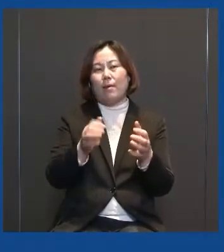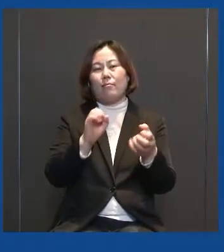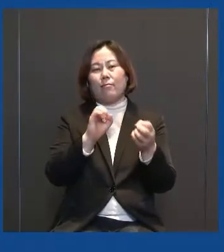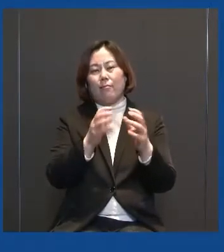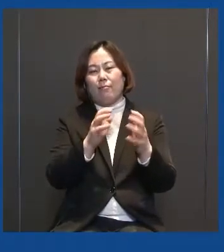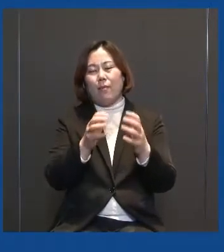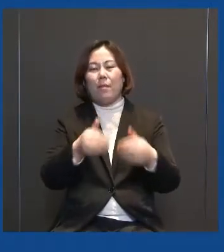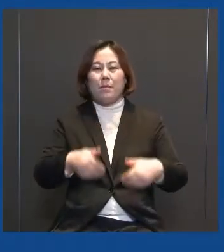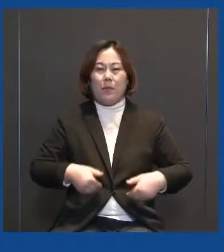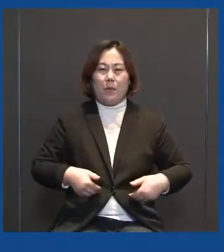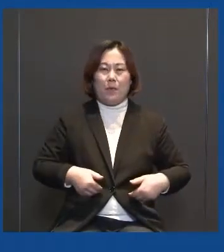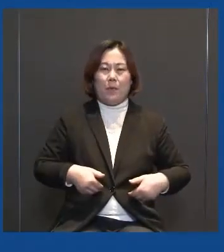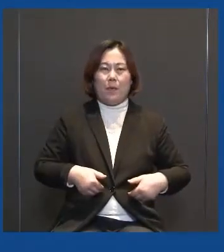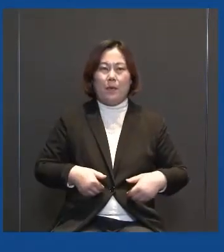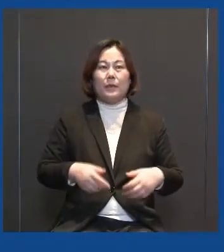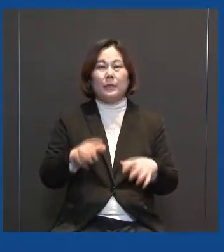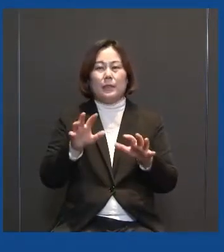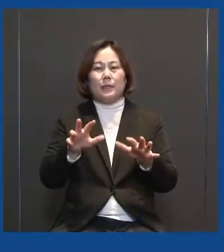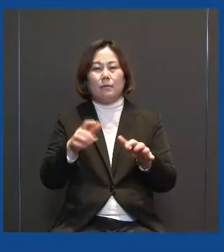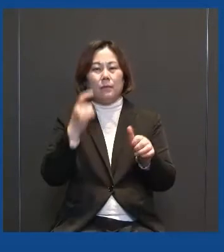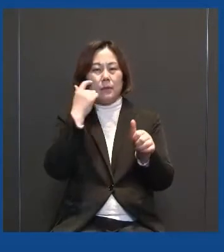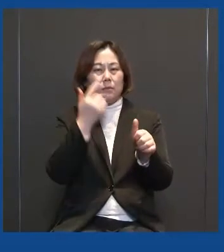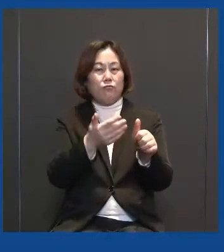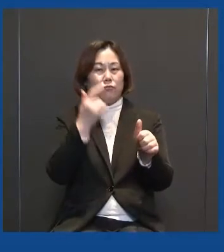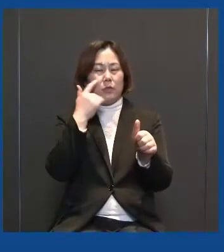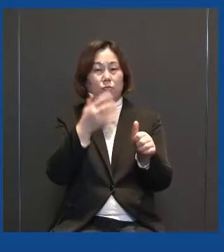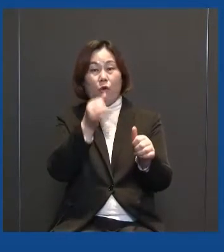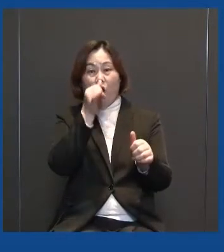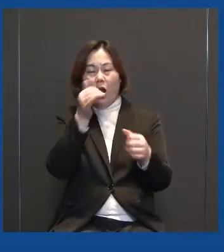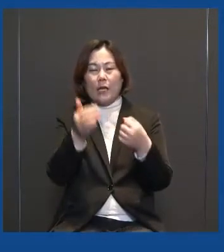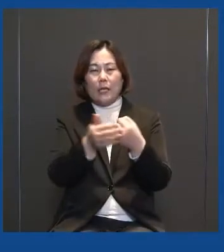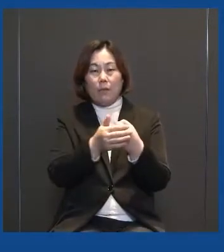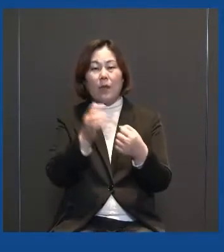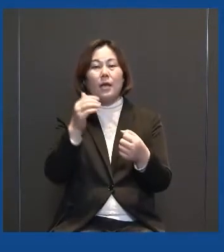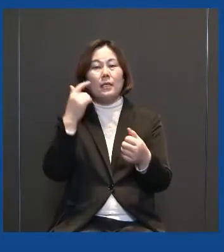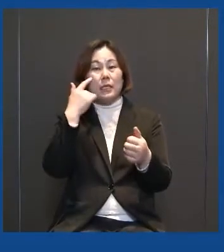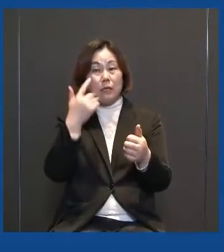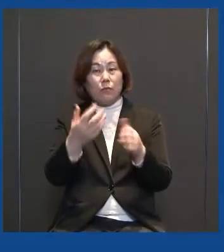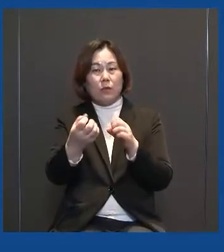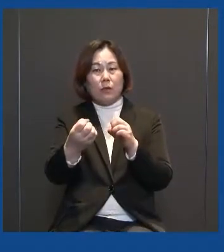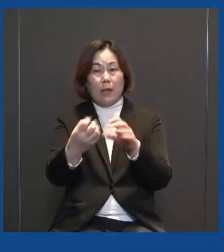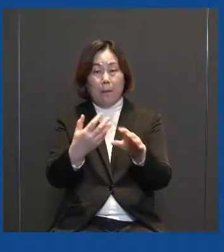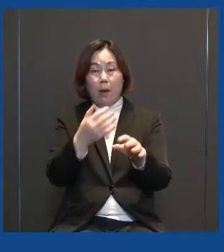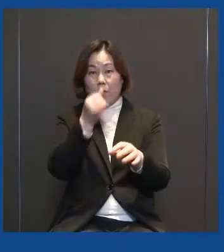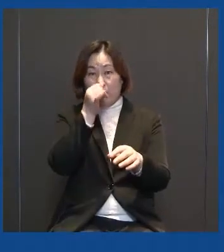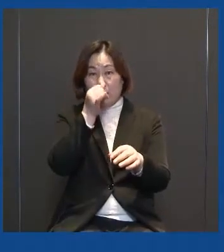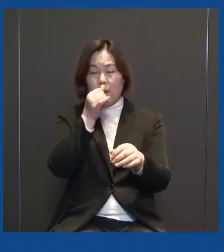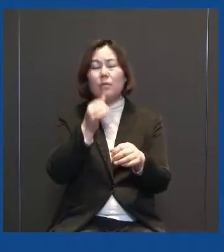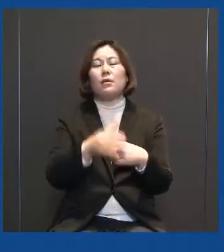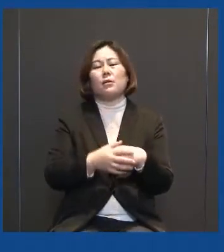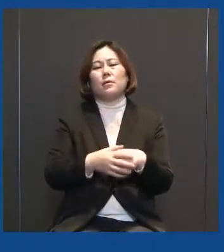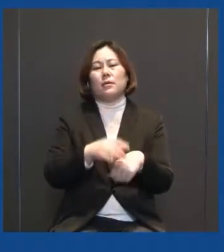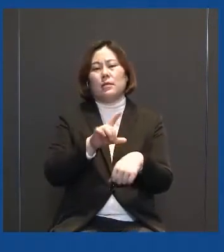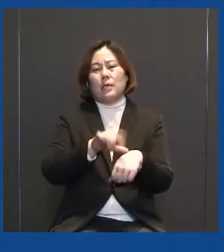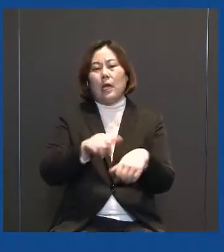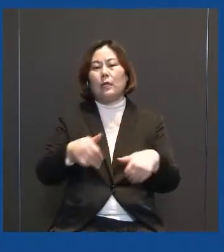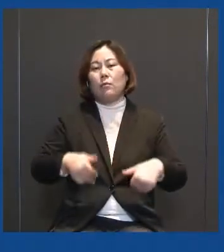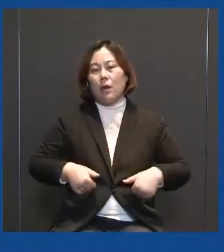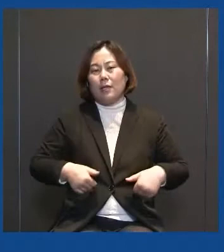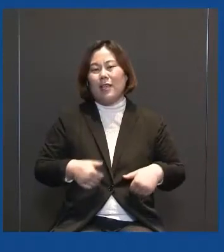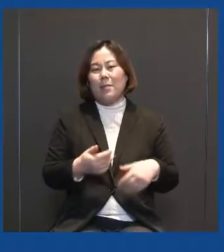to your time limit of 5 minutes so that we will be able to handle the questions that have been received so